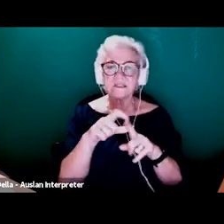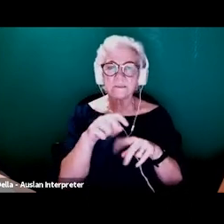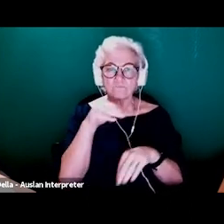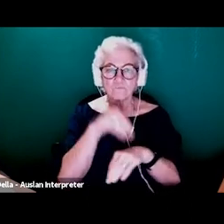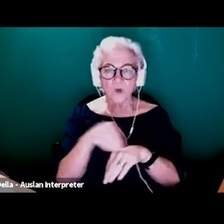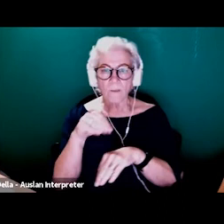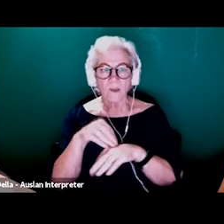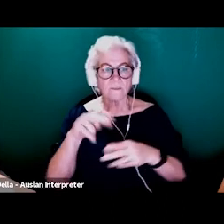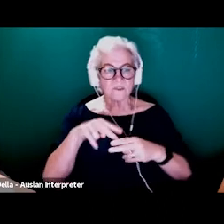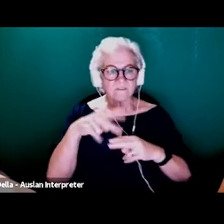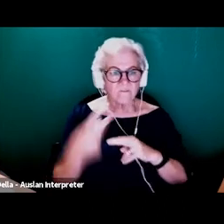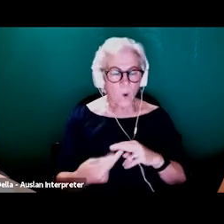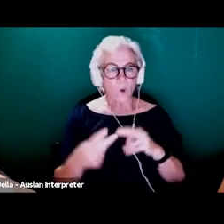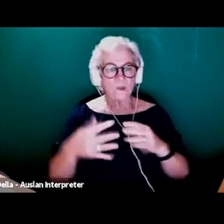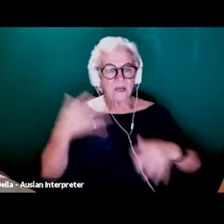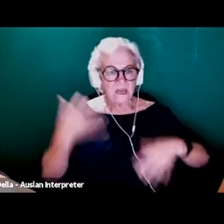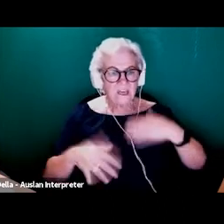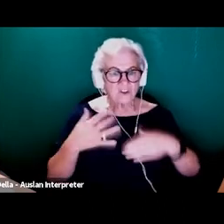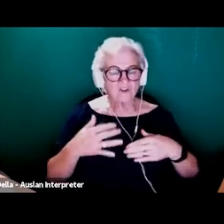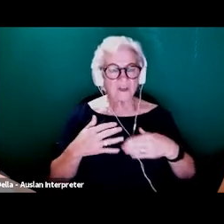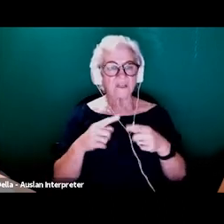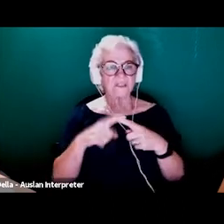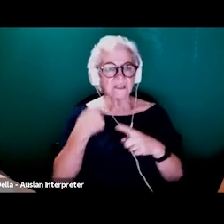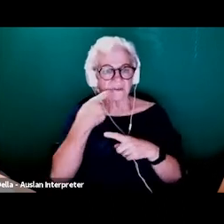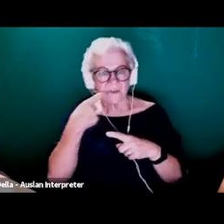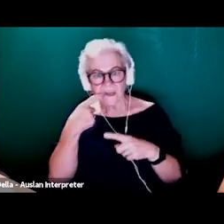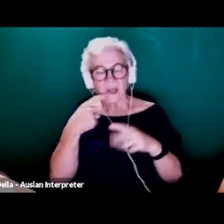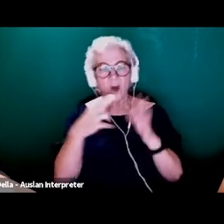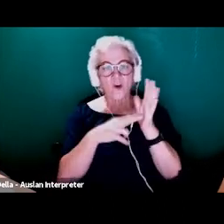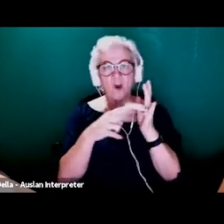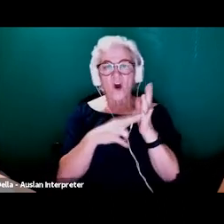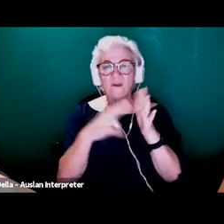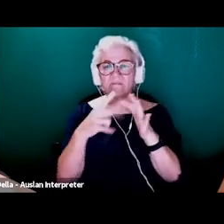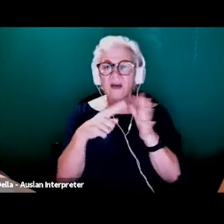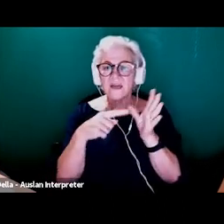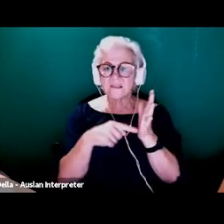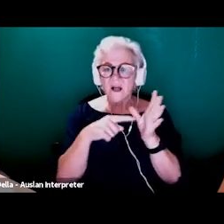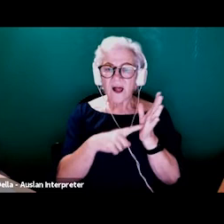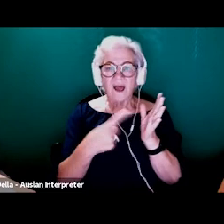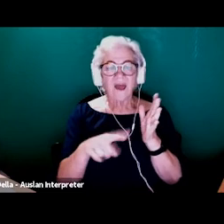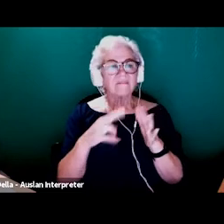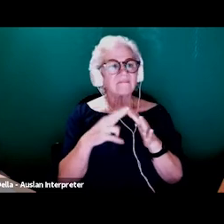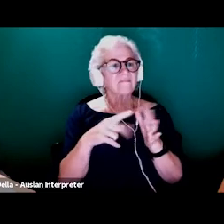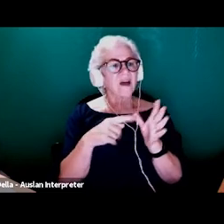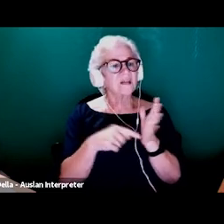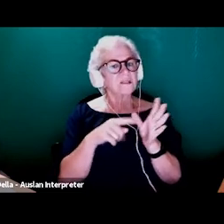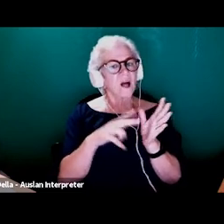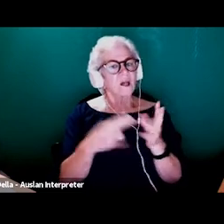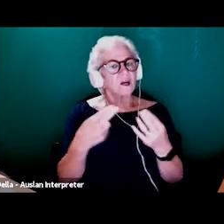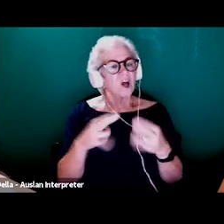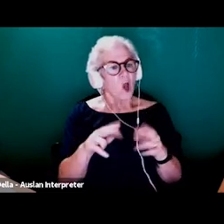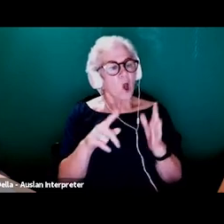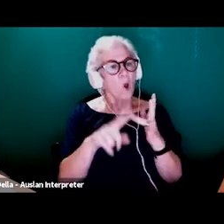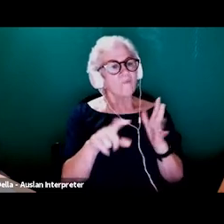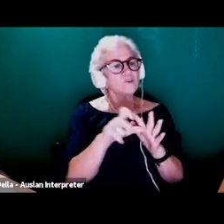falls, injuries, dependence, non-fatal and fatal overdose. Opioids do, however, play a really important